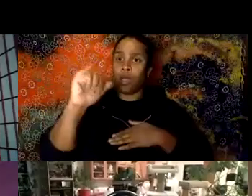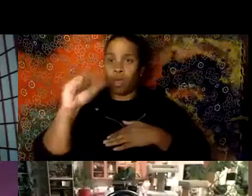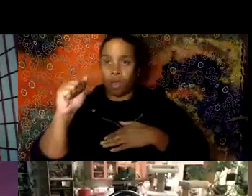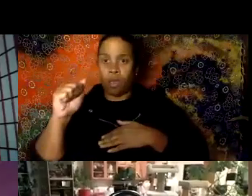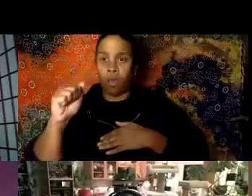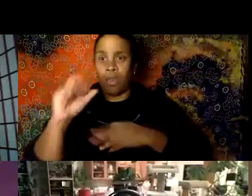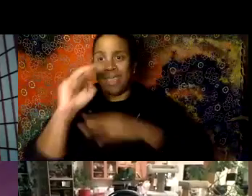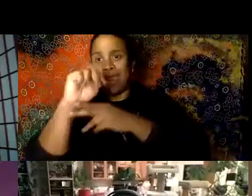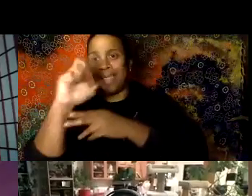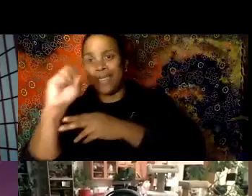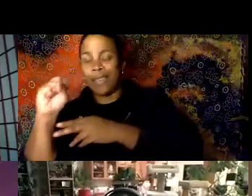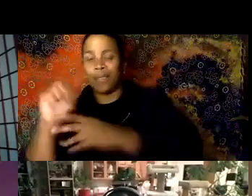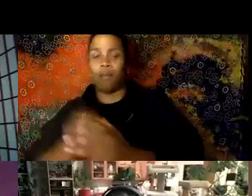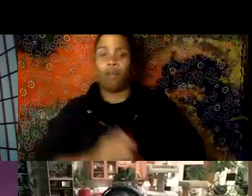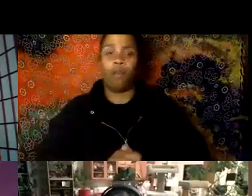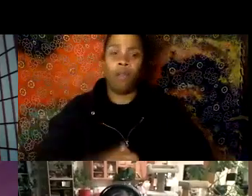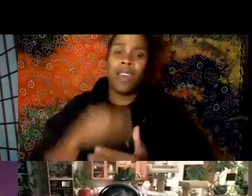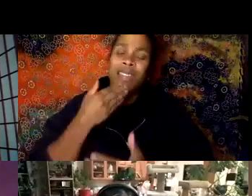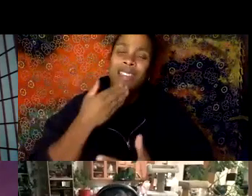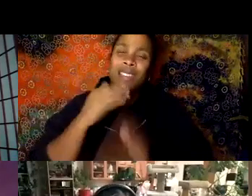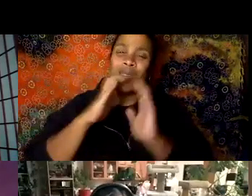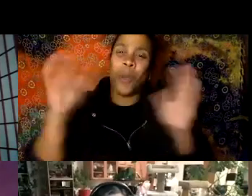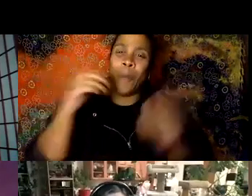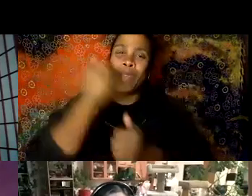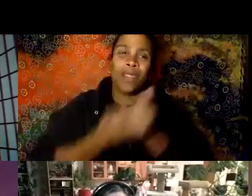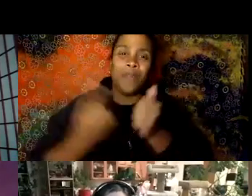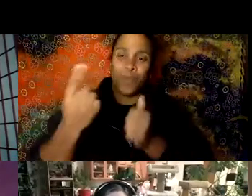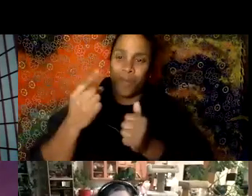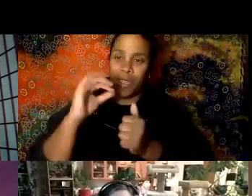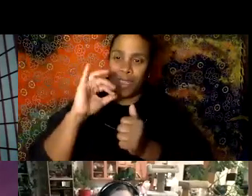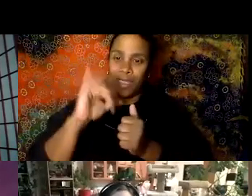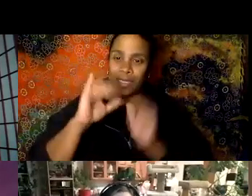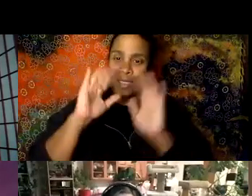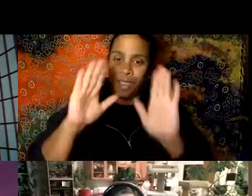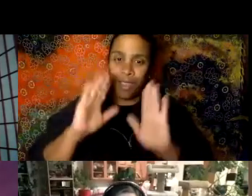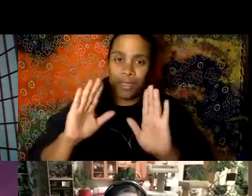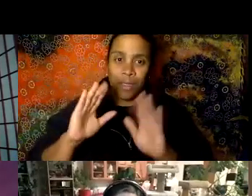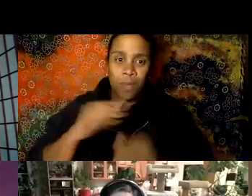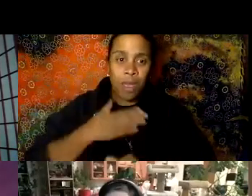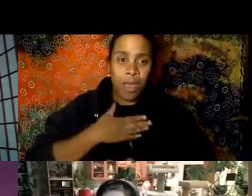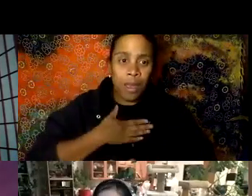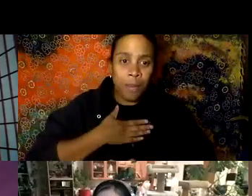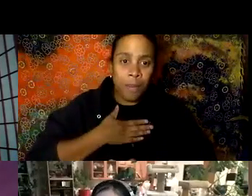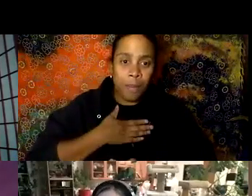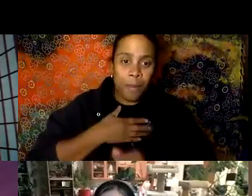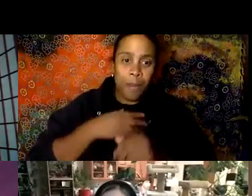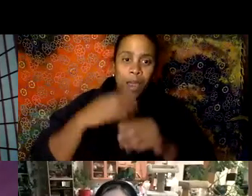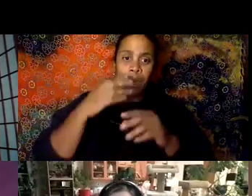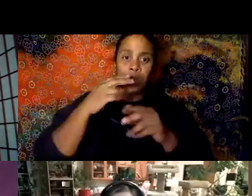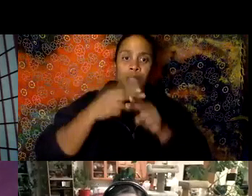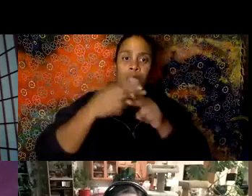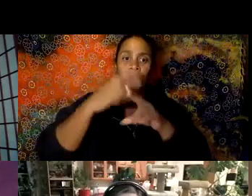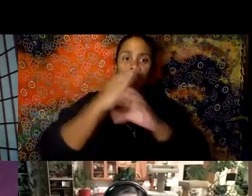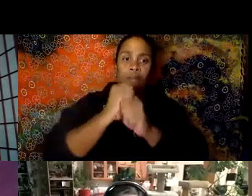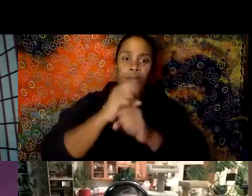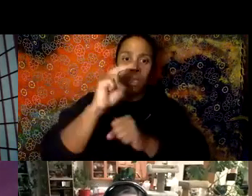Thank you so very much, everybody. That was really, really great. So my nickname is Nis. So